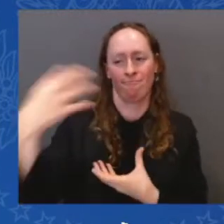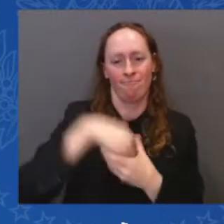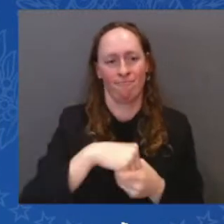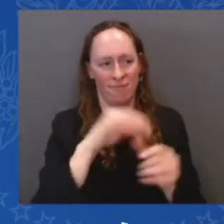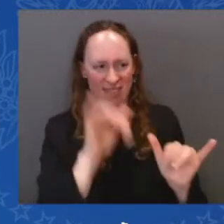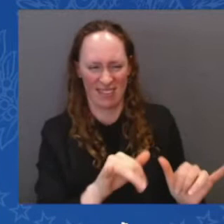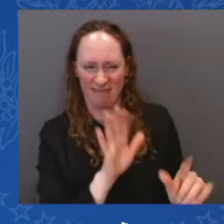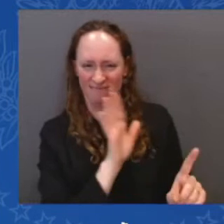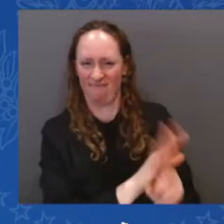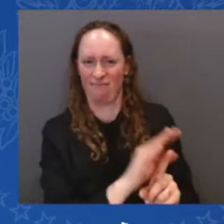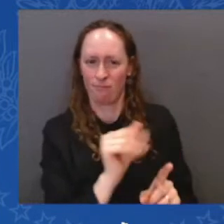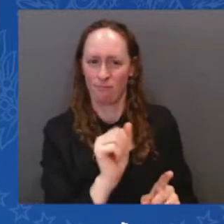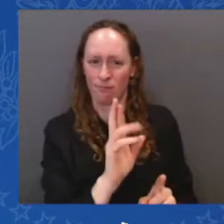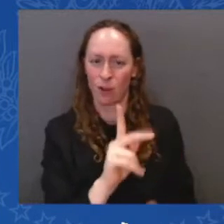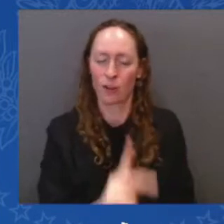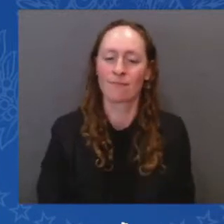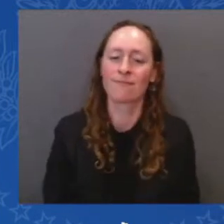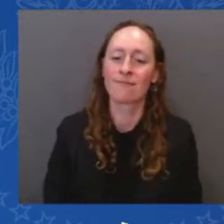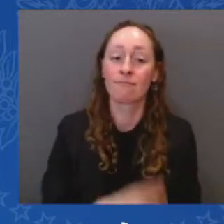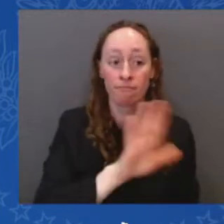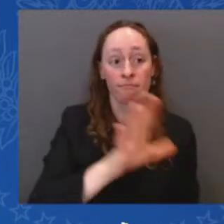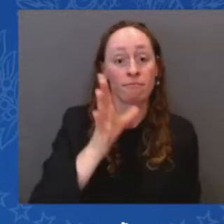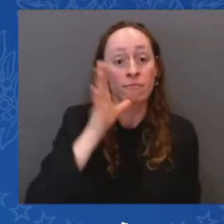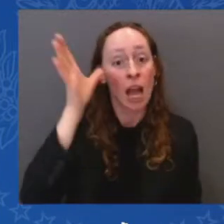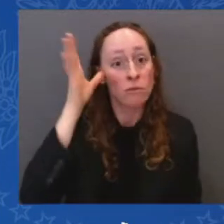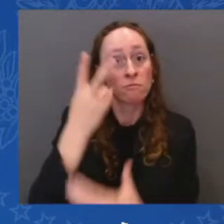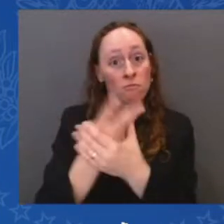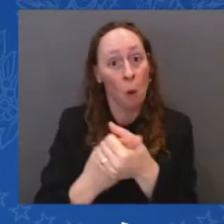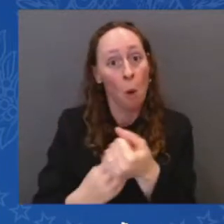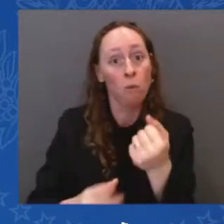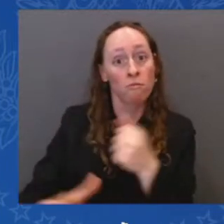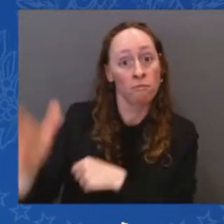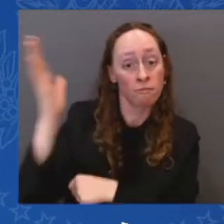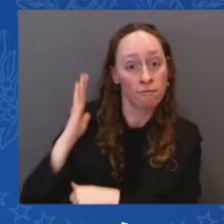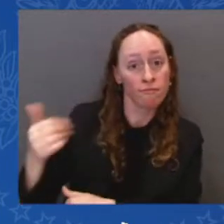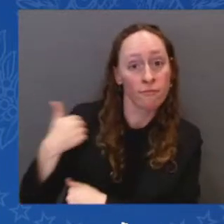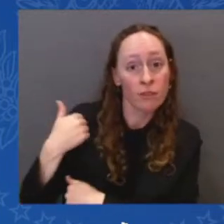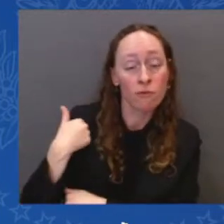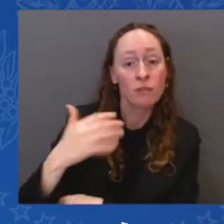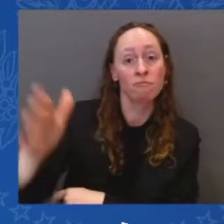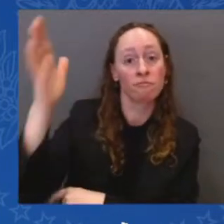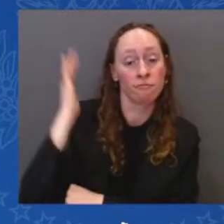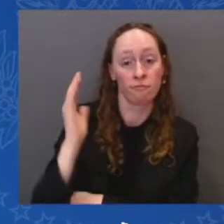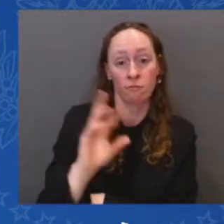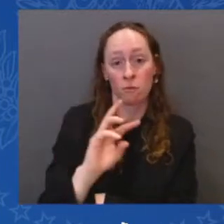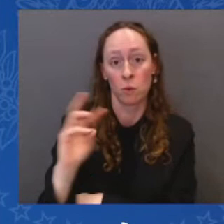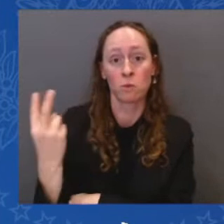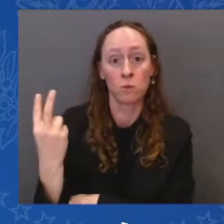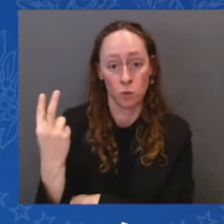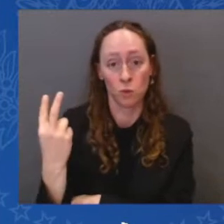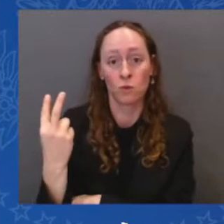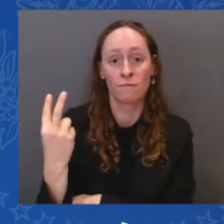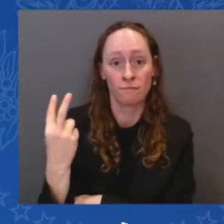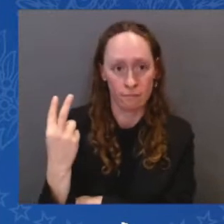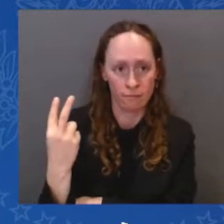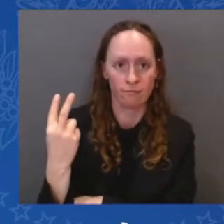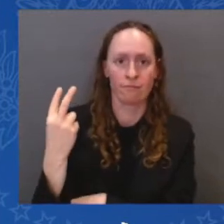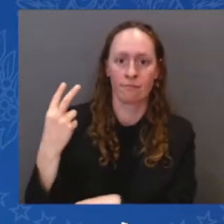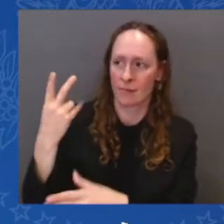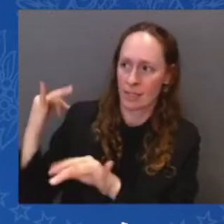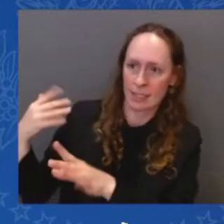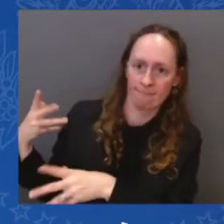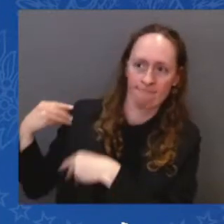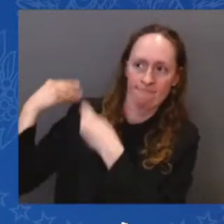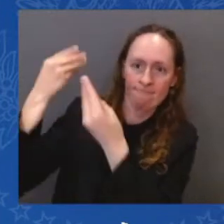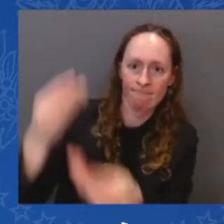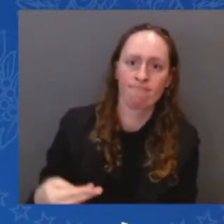II, who set the example of nobility, of the nobility of serving your country. It's about